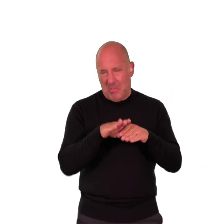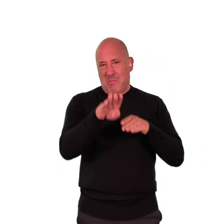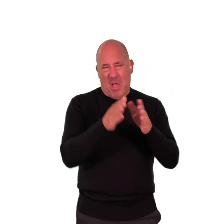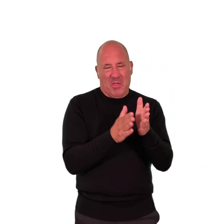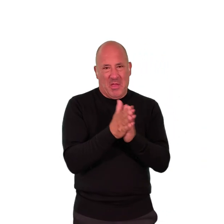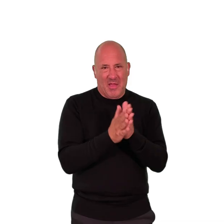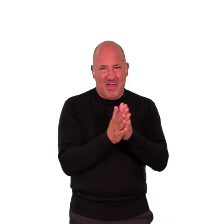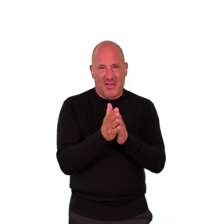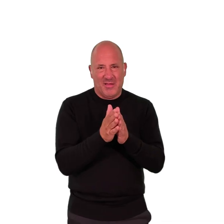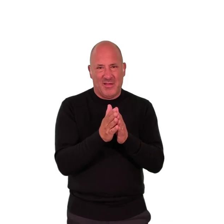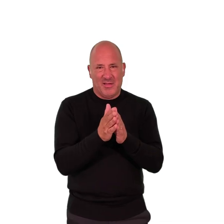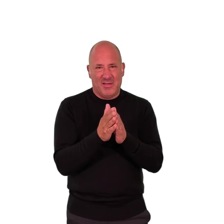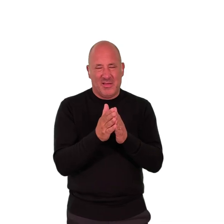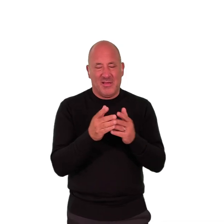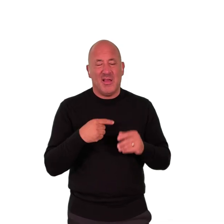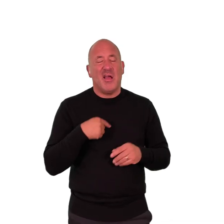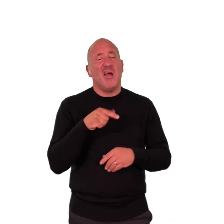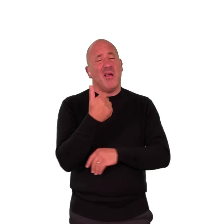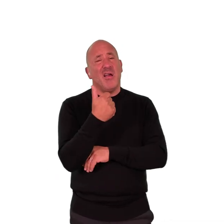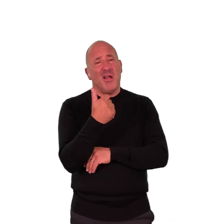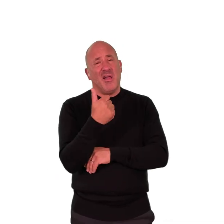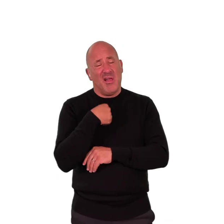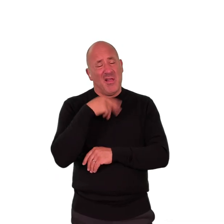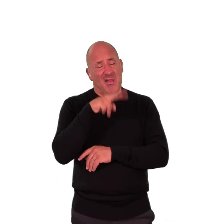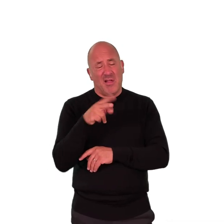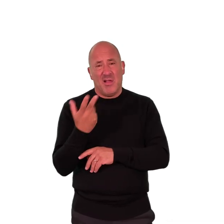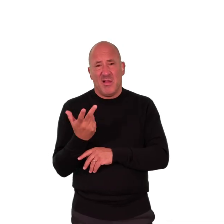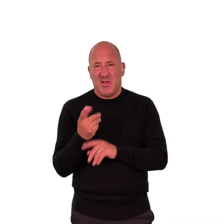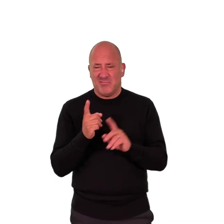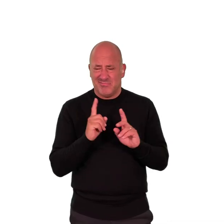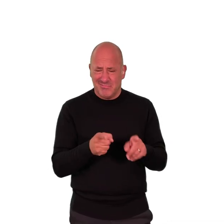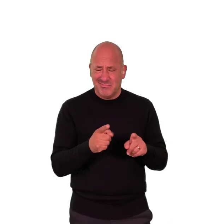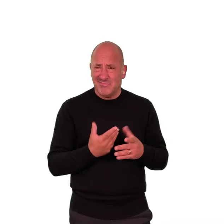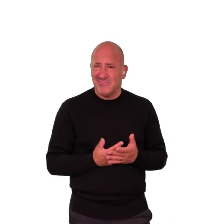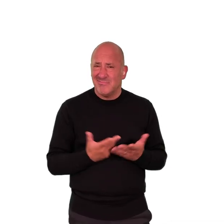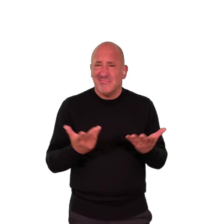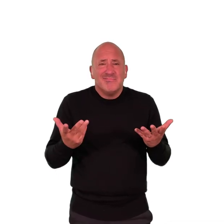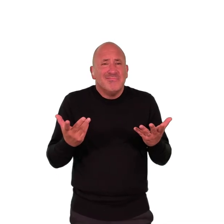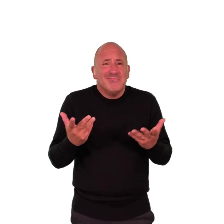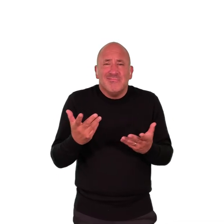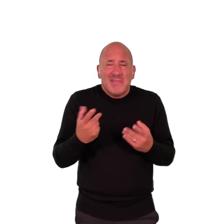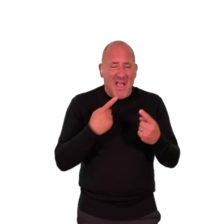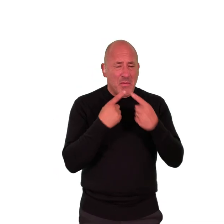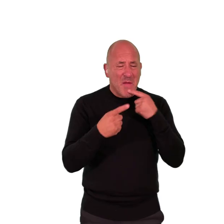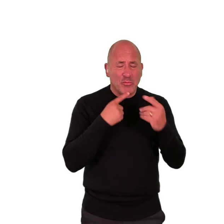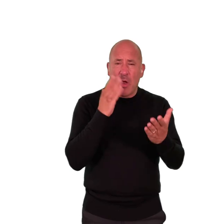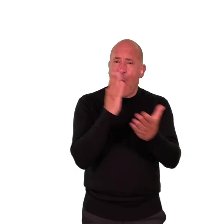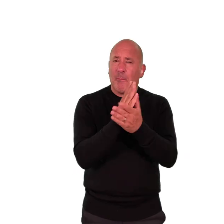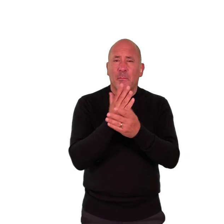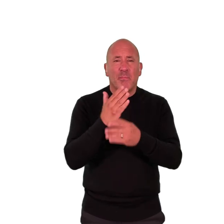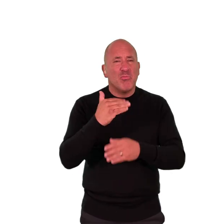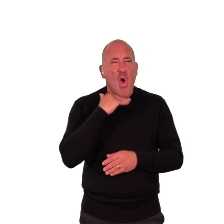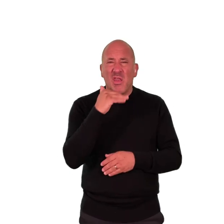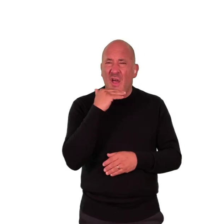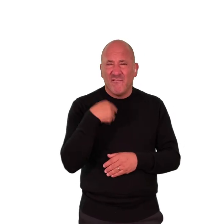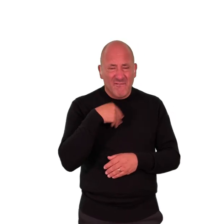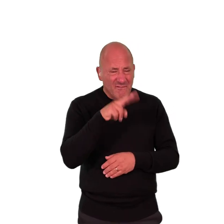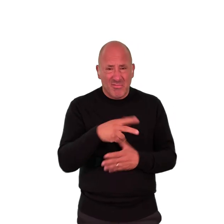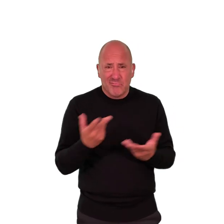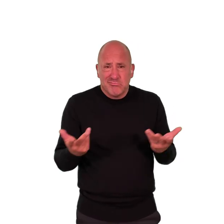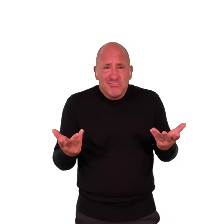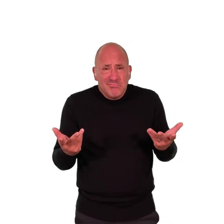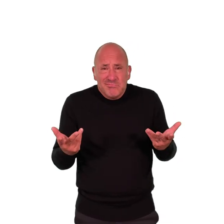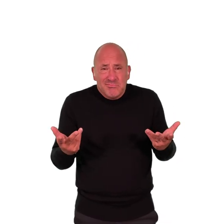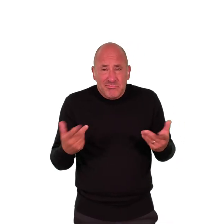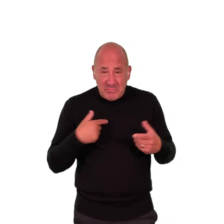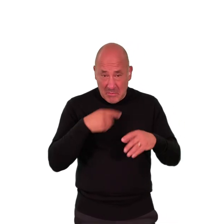career. This type of answer doesn't give us enough information. It doesn't help us to understand what your main aims are,